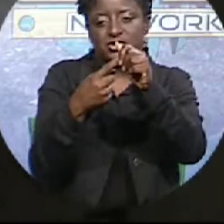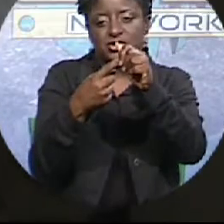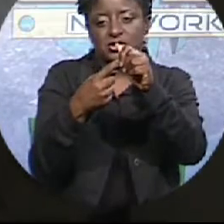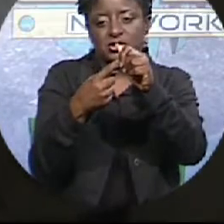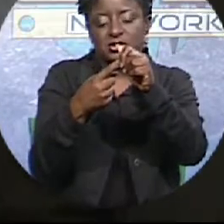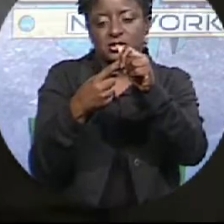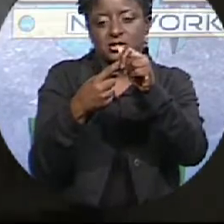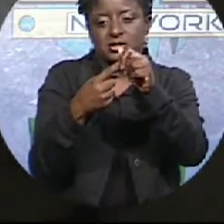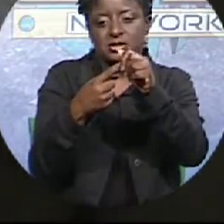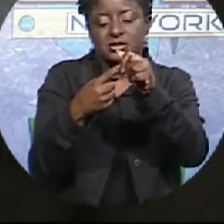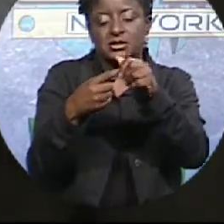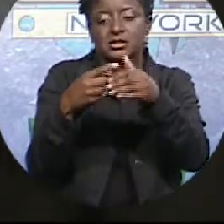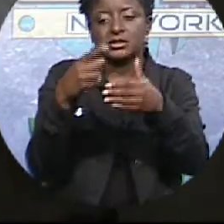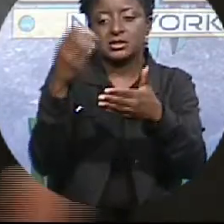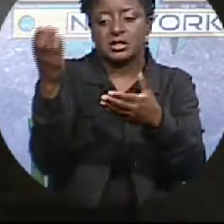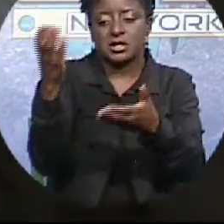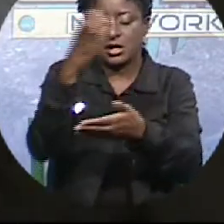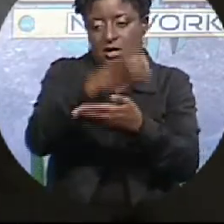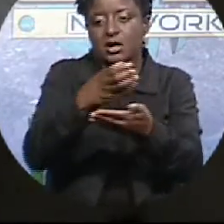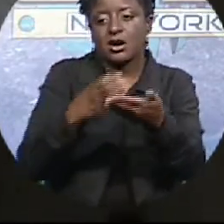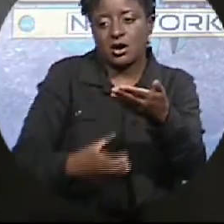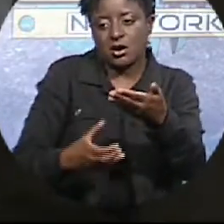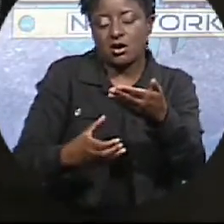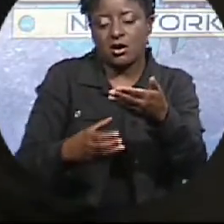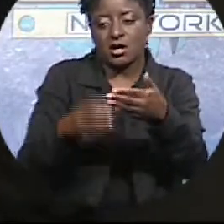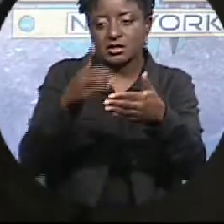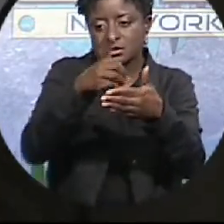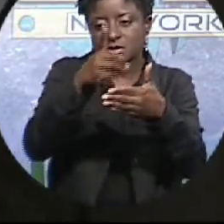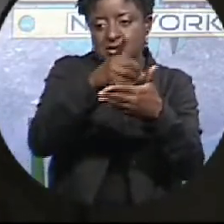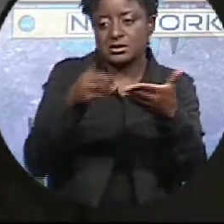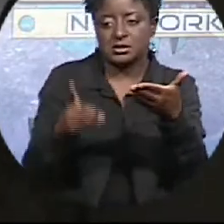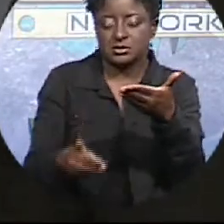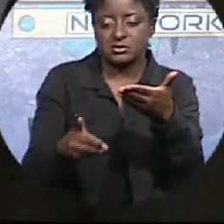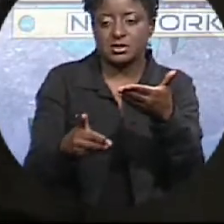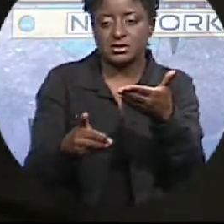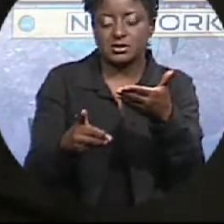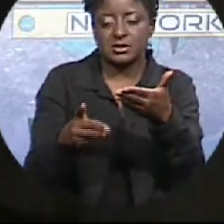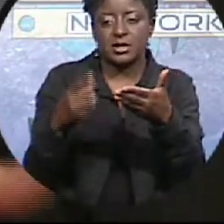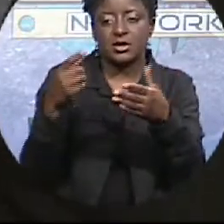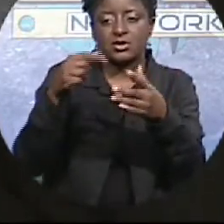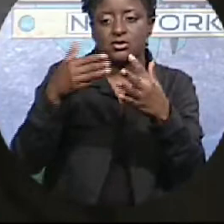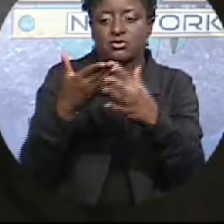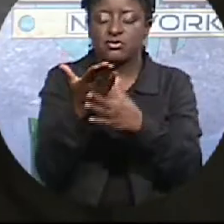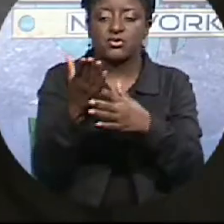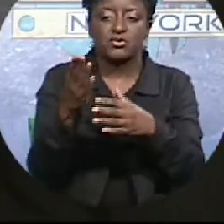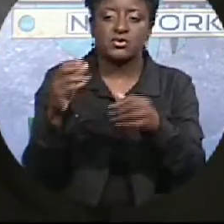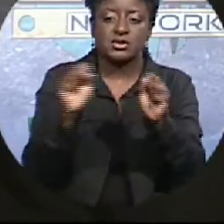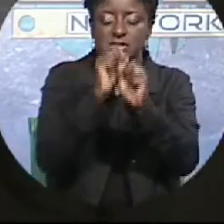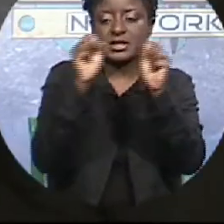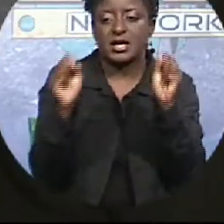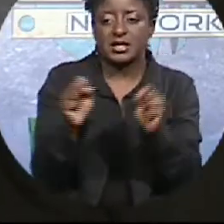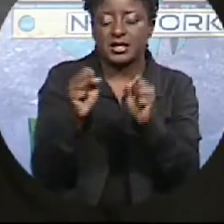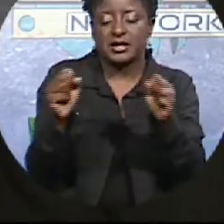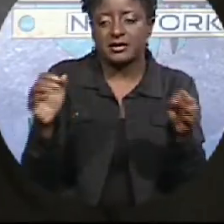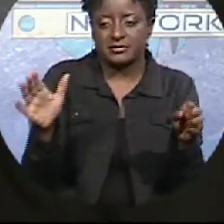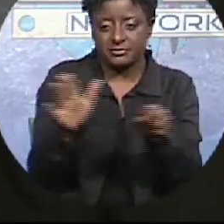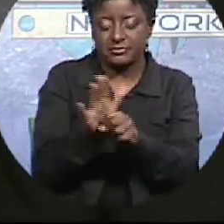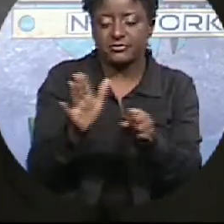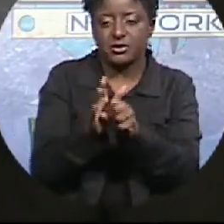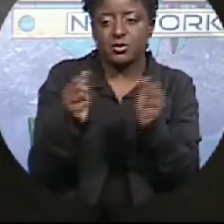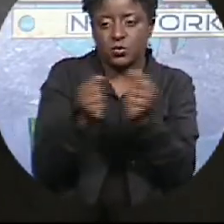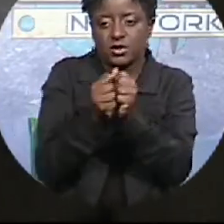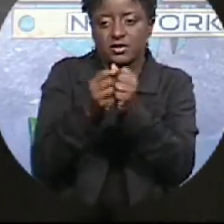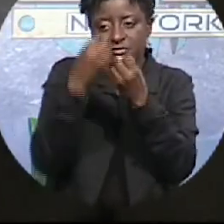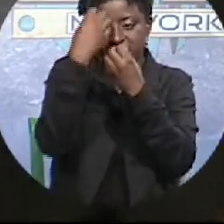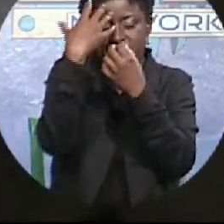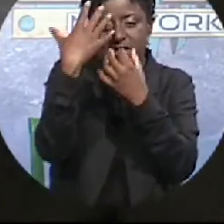wants to go to the conference starting Wednesday night all the way through Saturday, just packed with information.